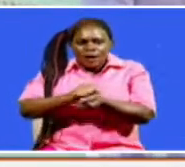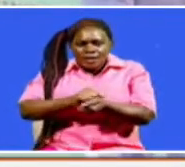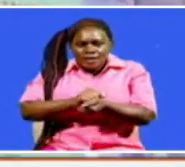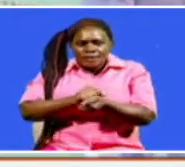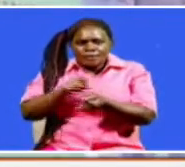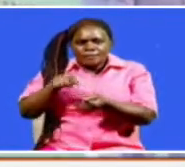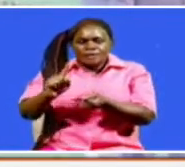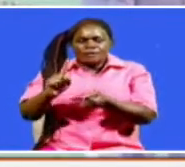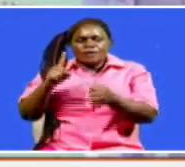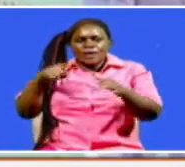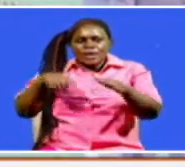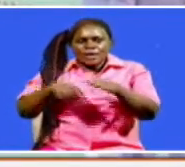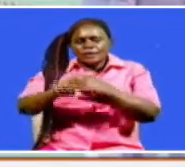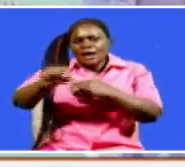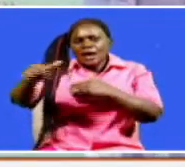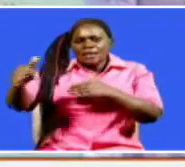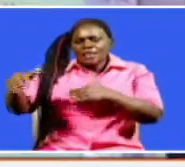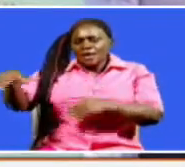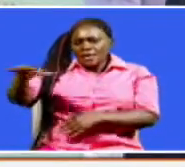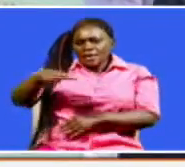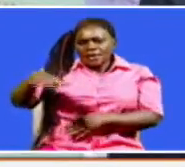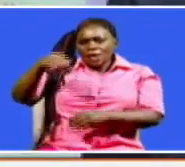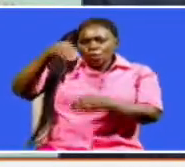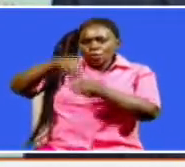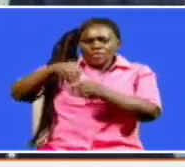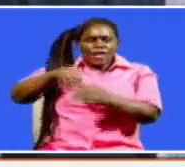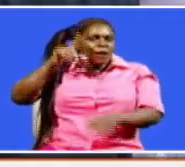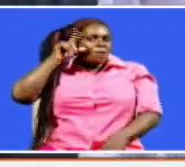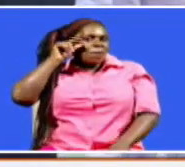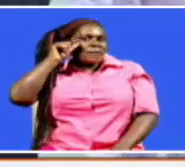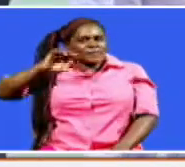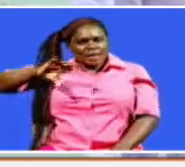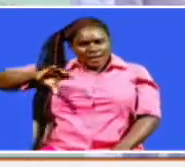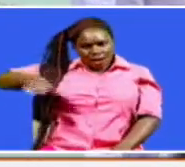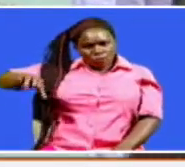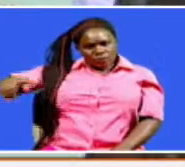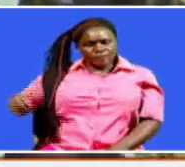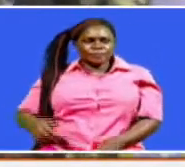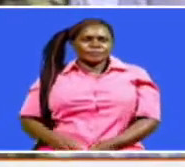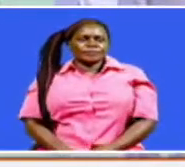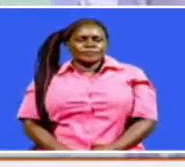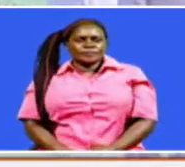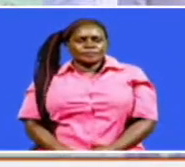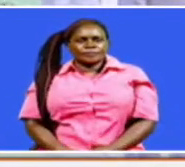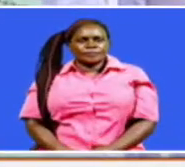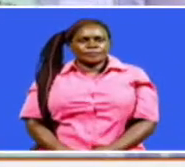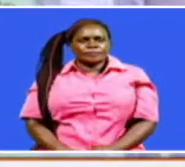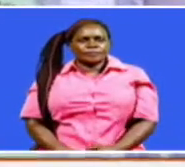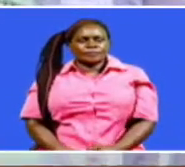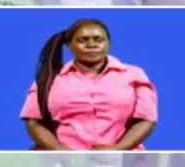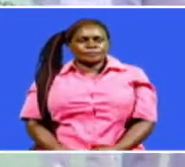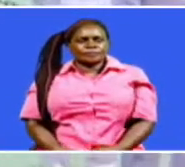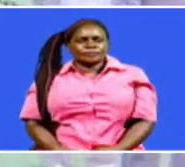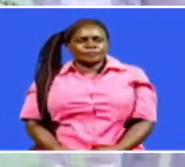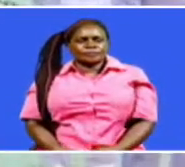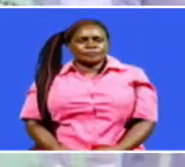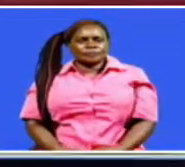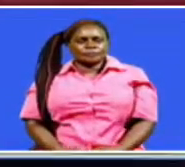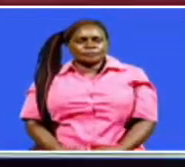making entry into other places within Mombasa County. Tobias Chanji, KTN News, Mombasa County.